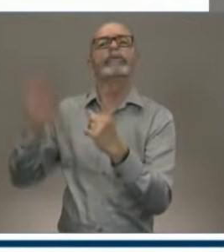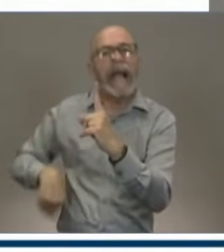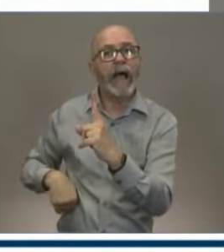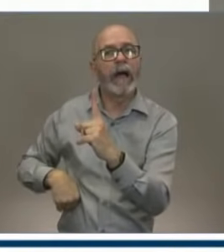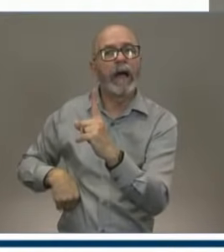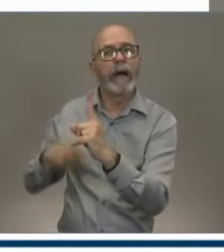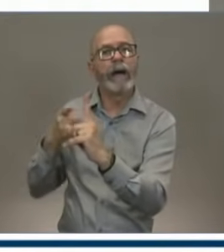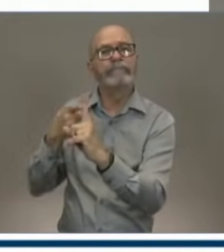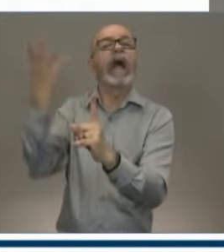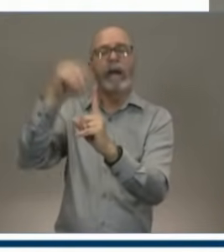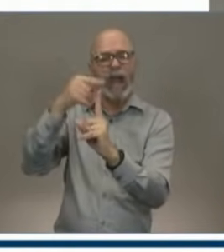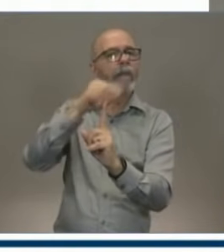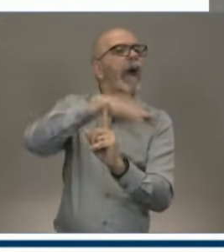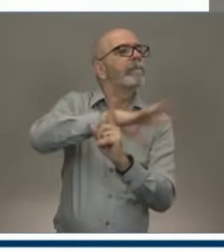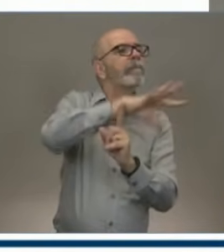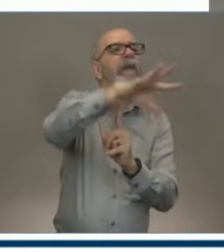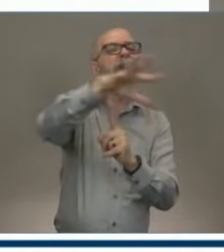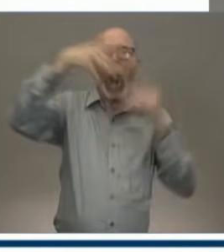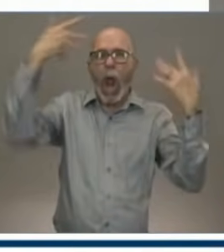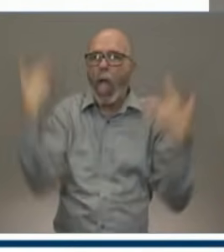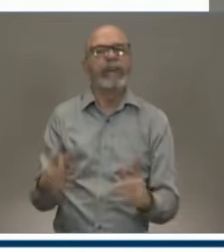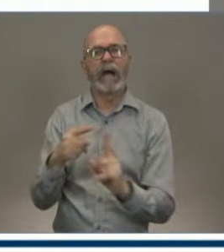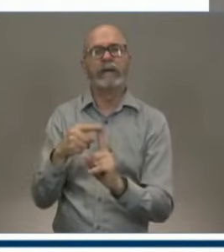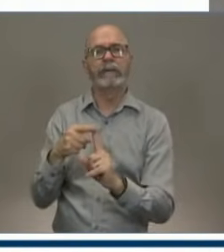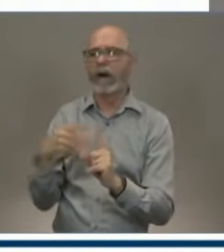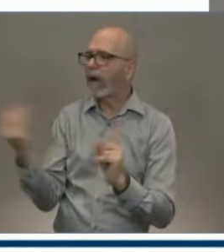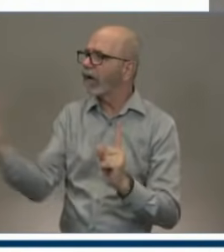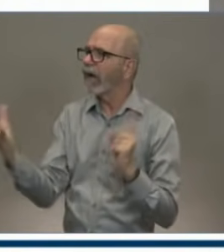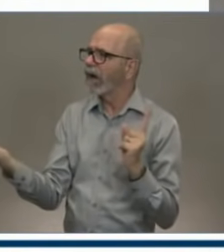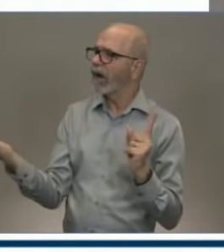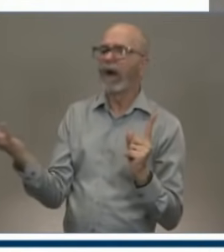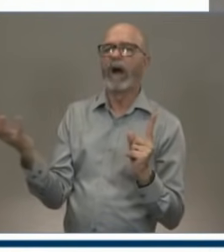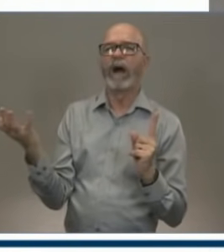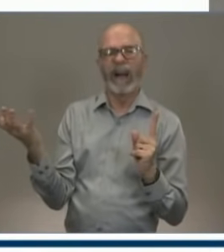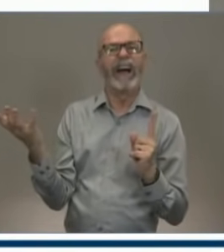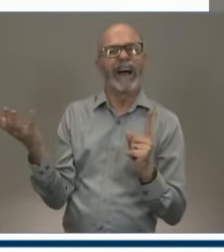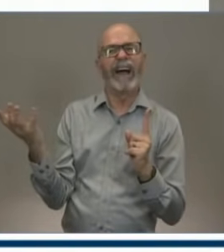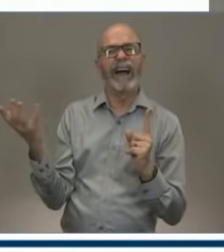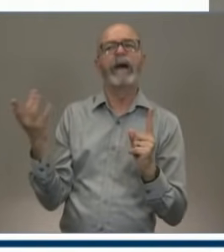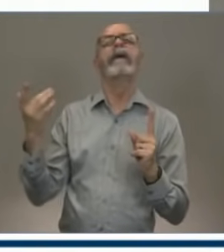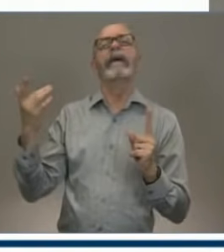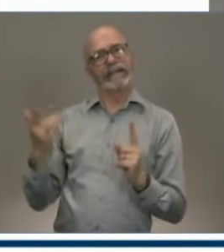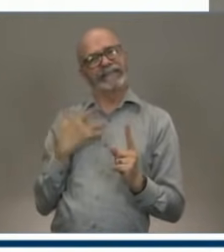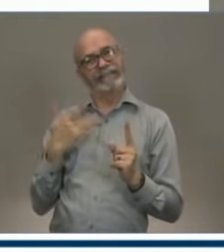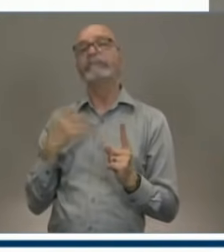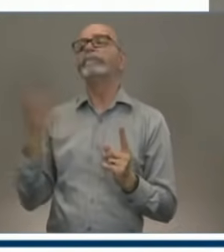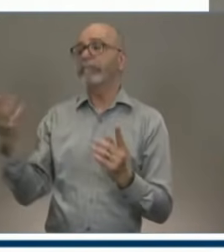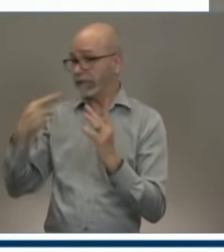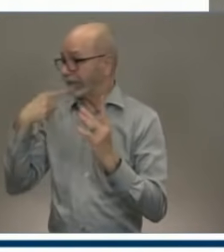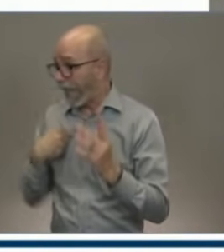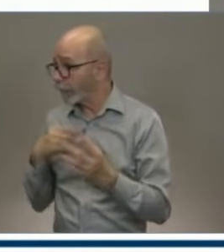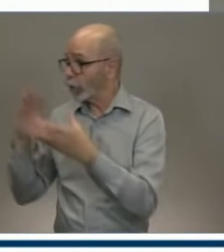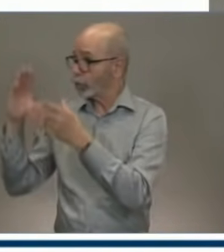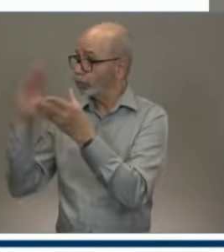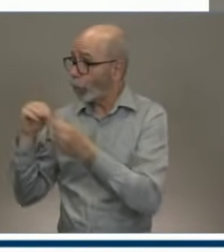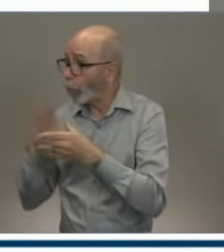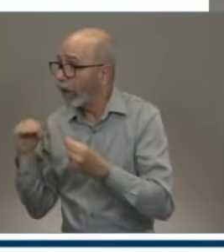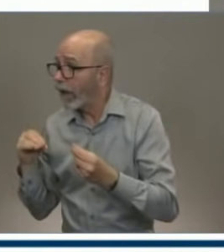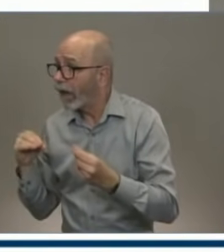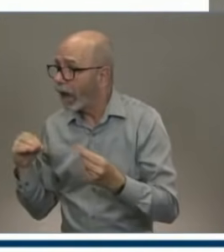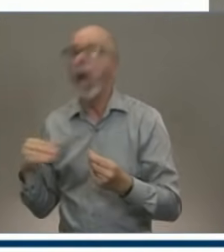been out exposing people. So it increases the risk of exposure. We work with individuals and with families,